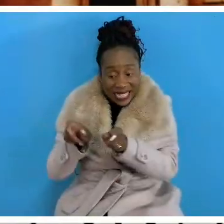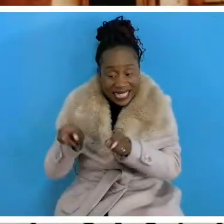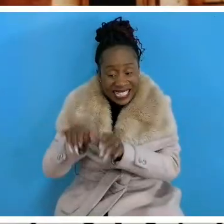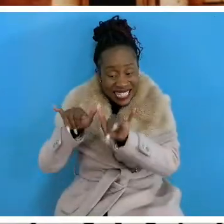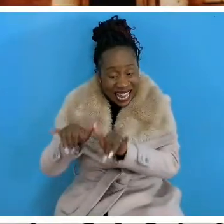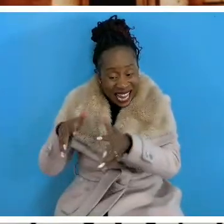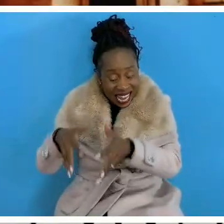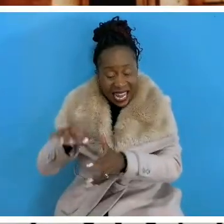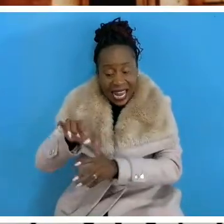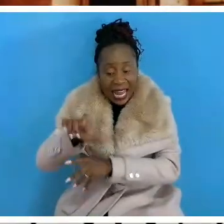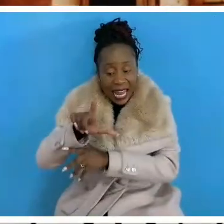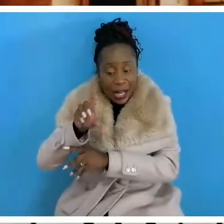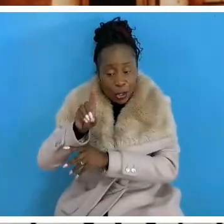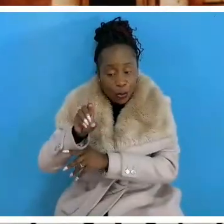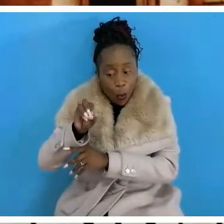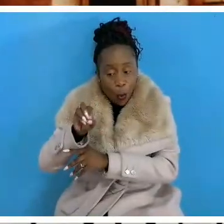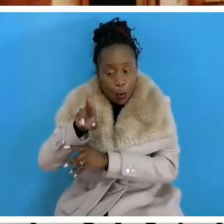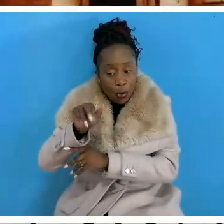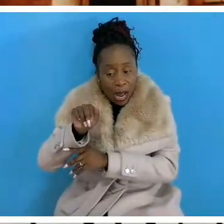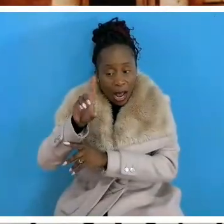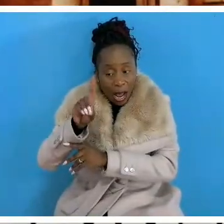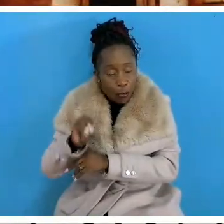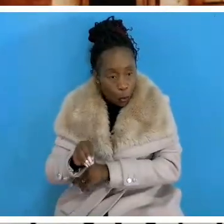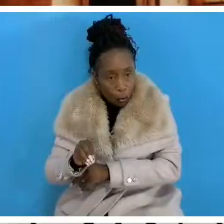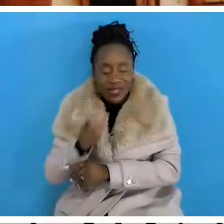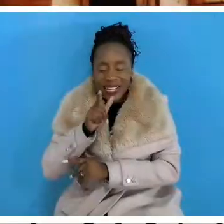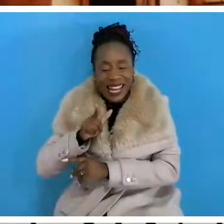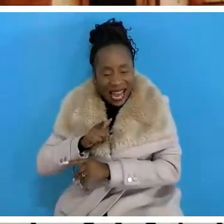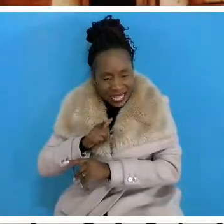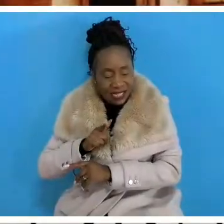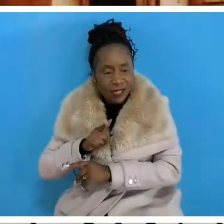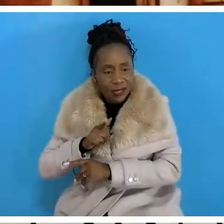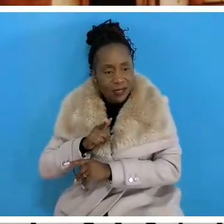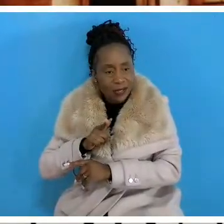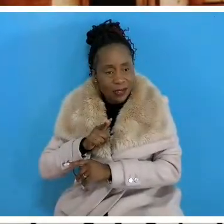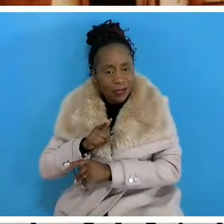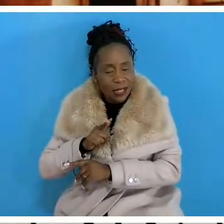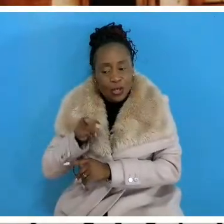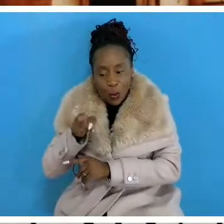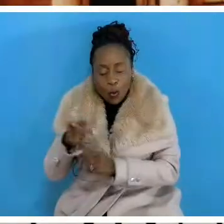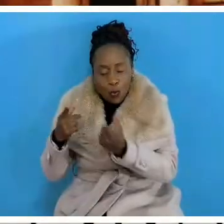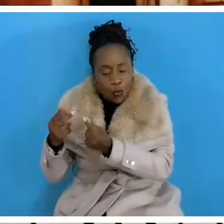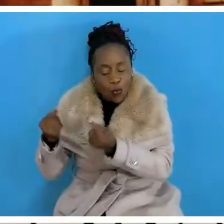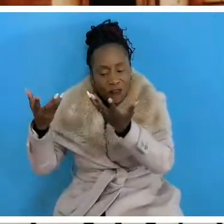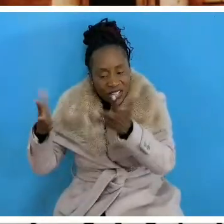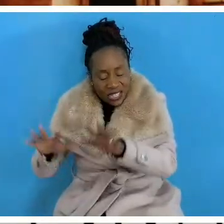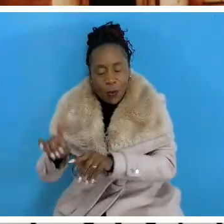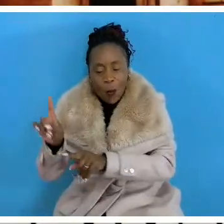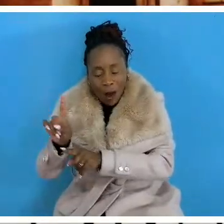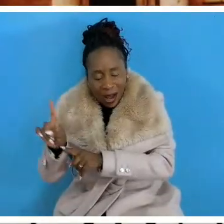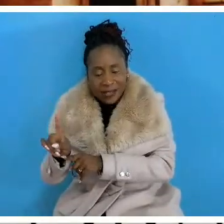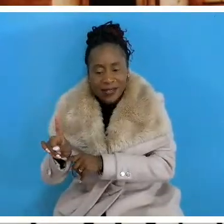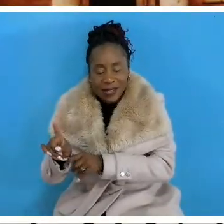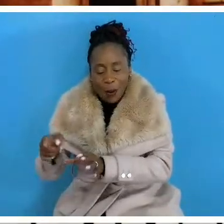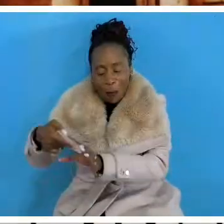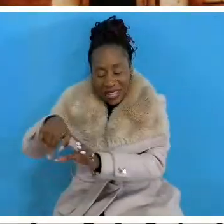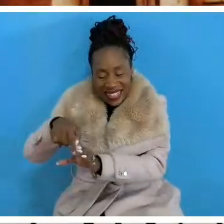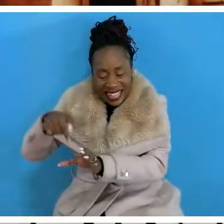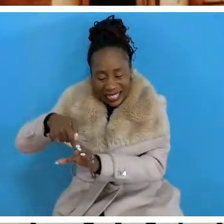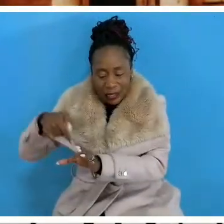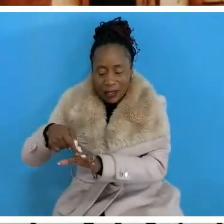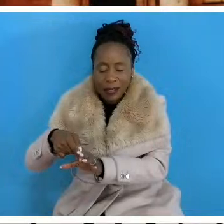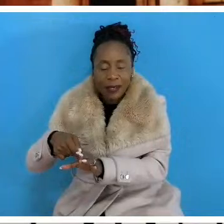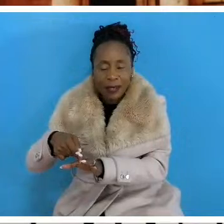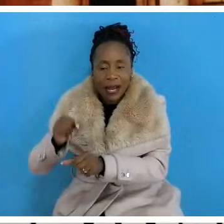residents, tell us, what is it that you did within that Gauteng